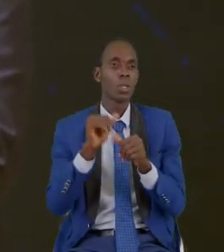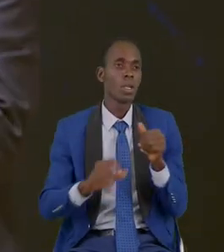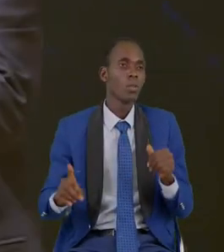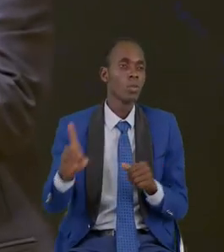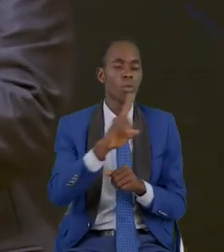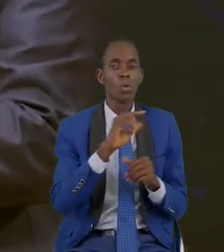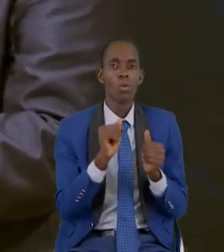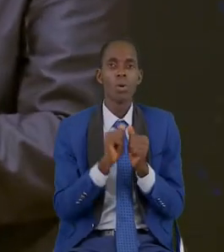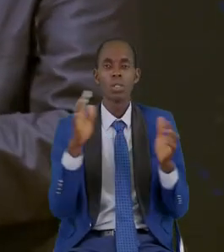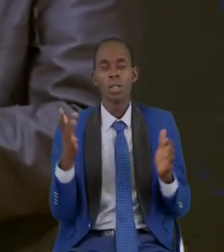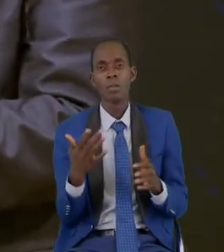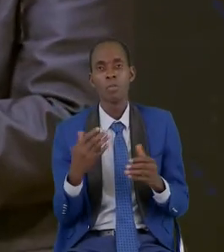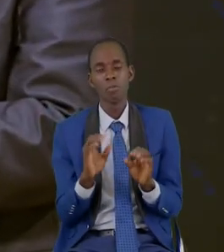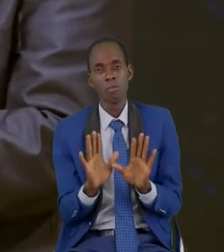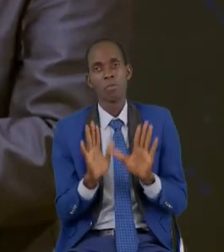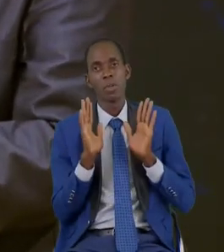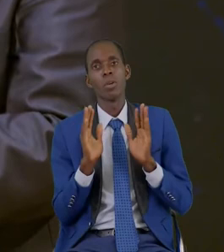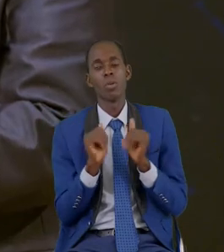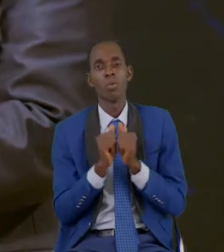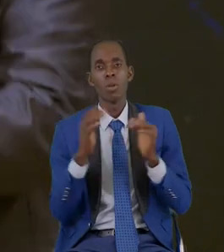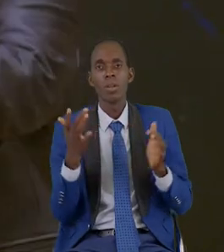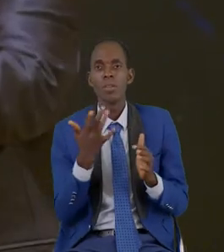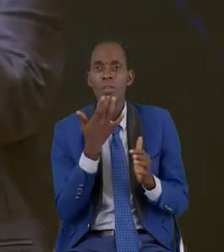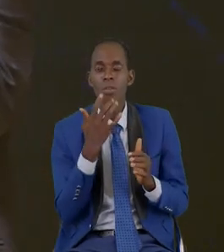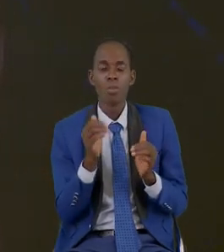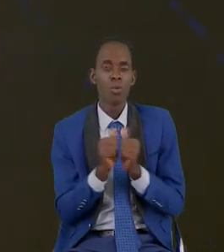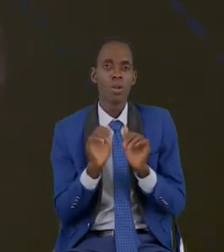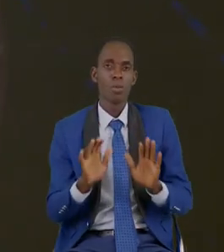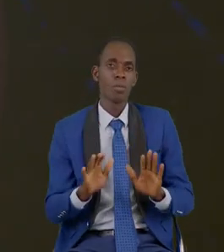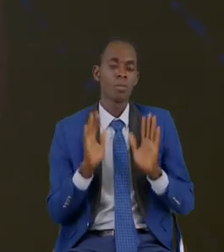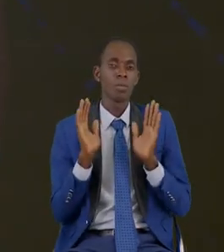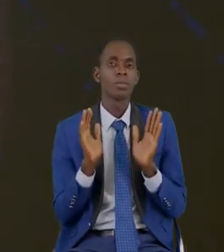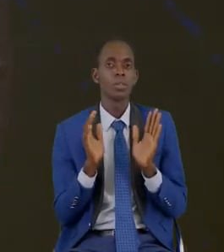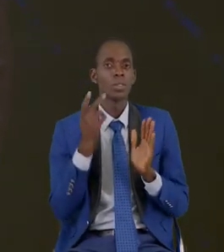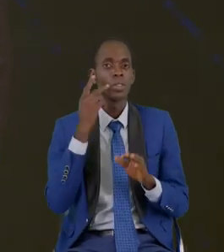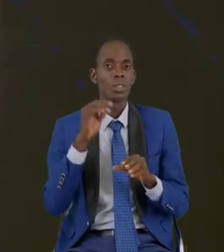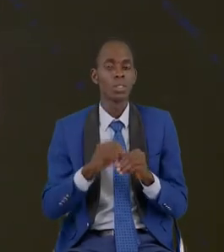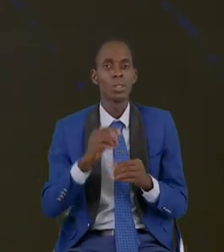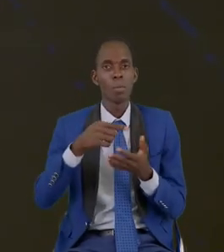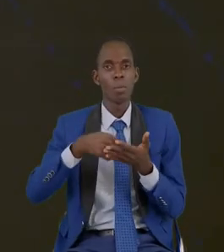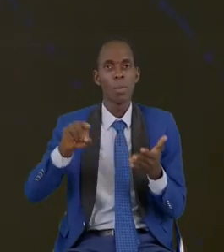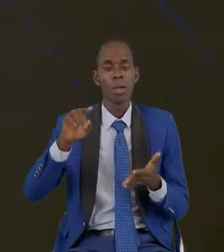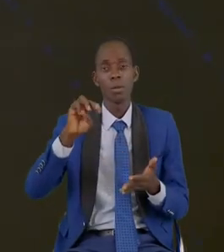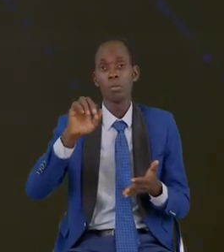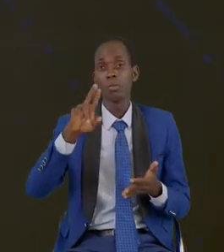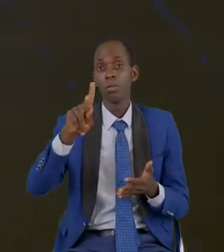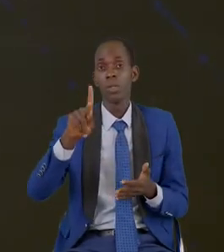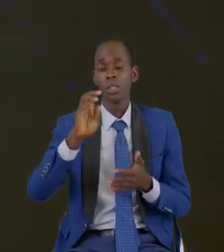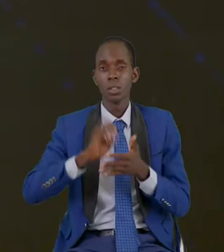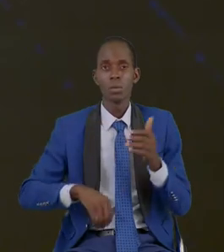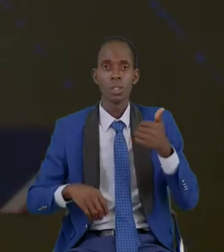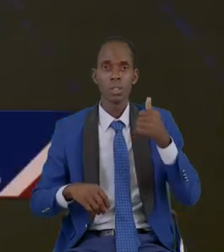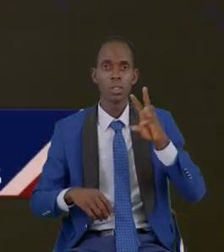favor, without fear, without favor. It tells us in Mark chapter 15, chapter 16,